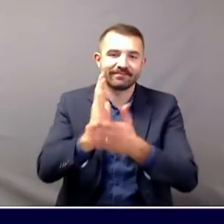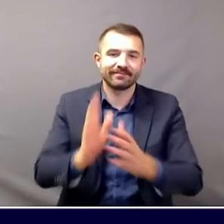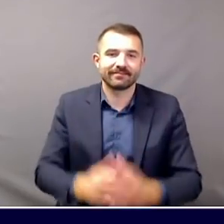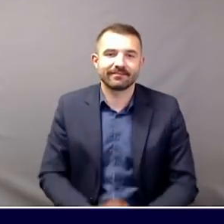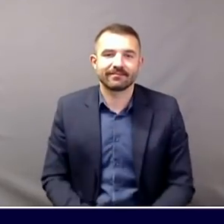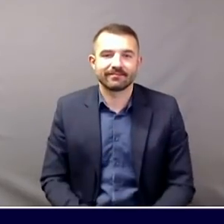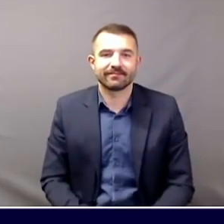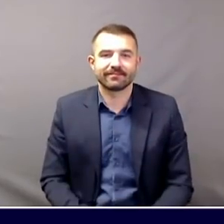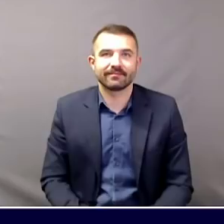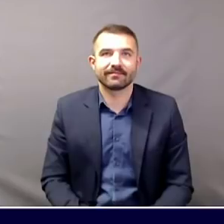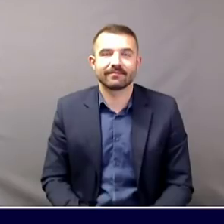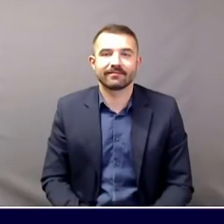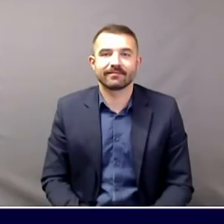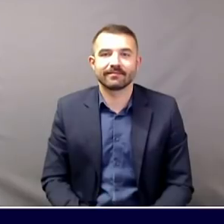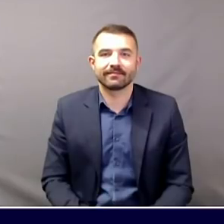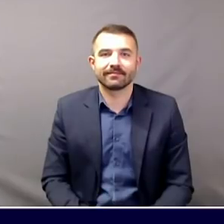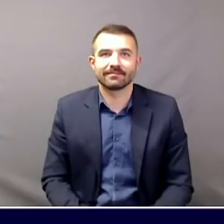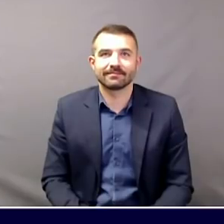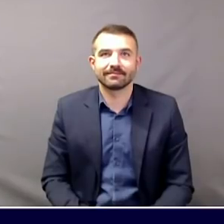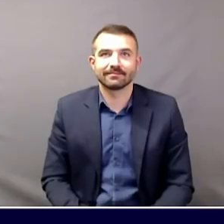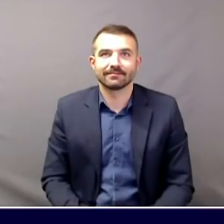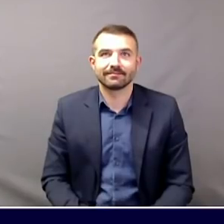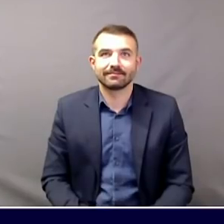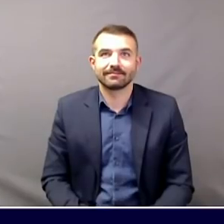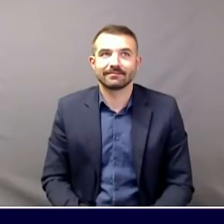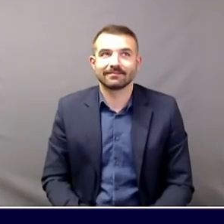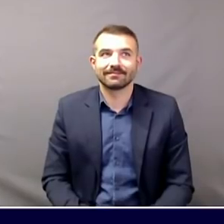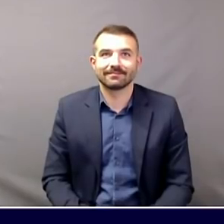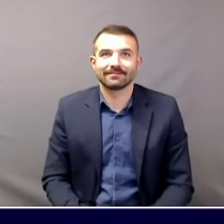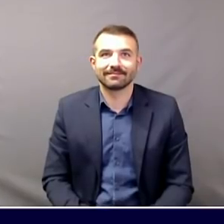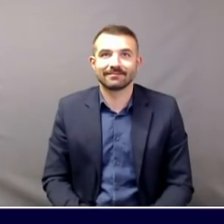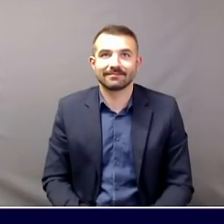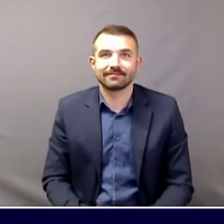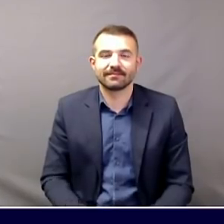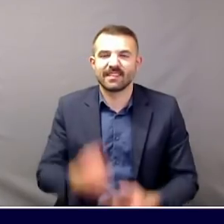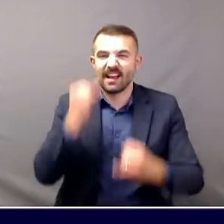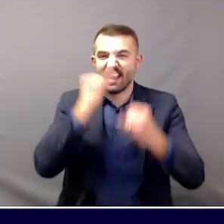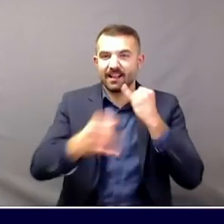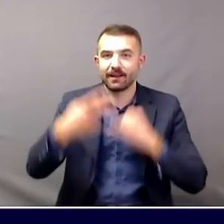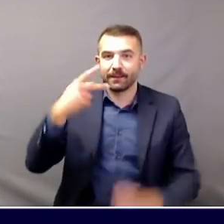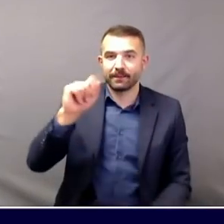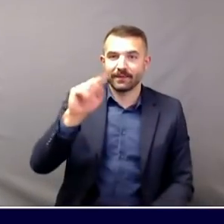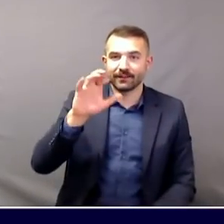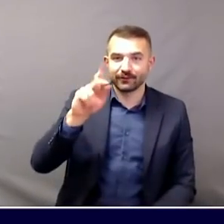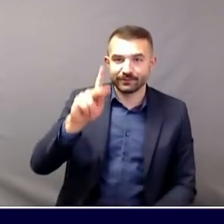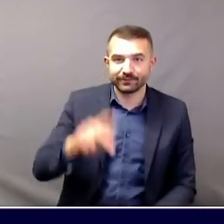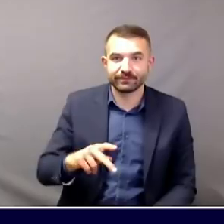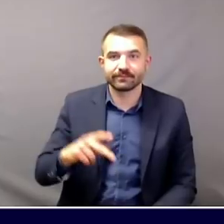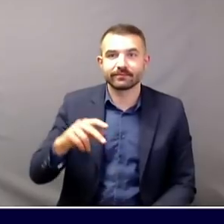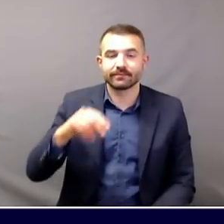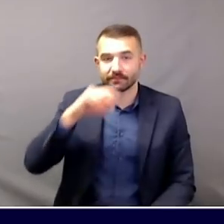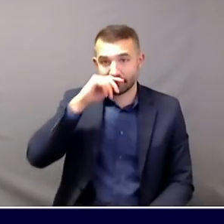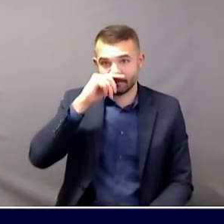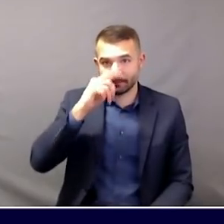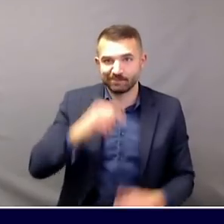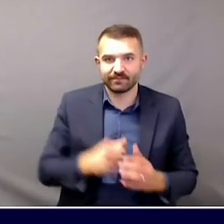I will turn over to Patrick Whittle to close us out. Thank you very much.